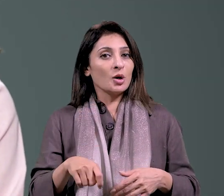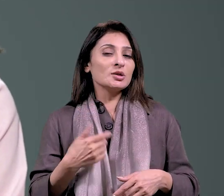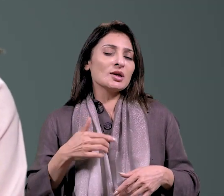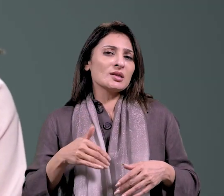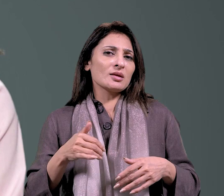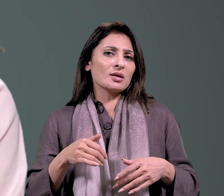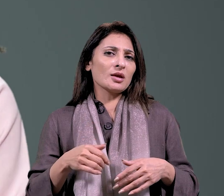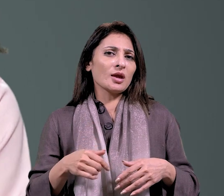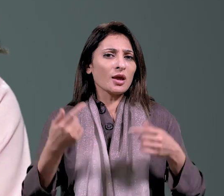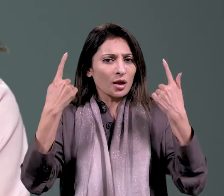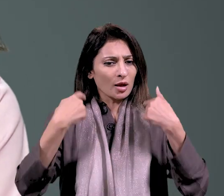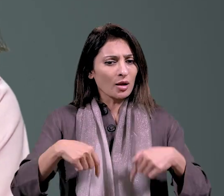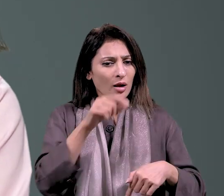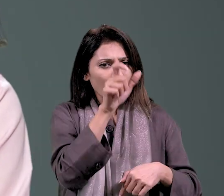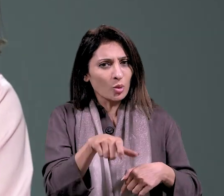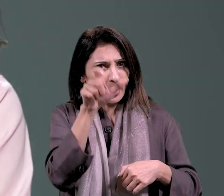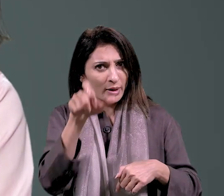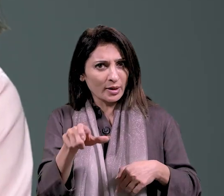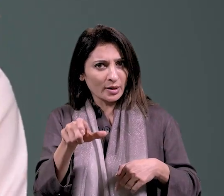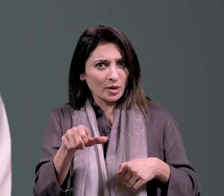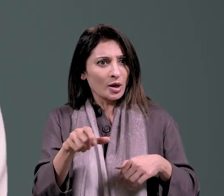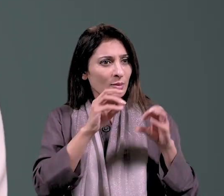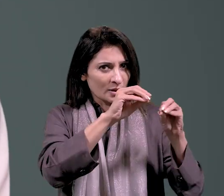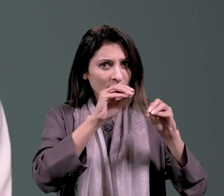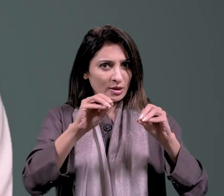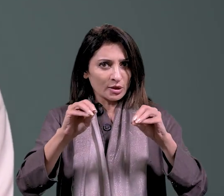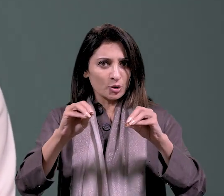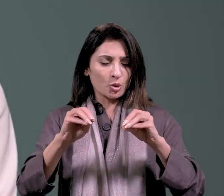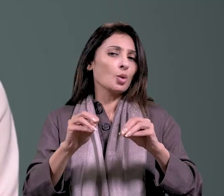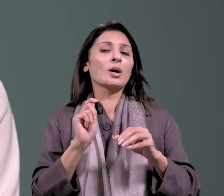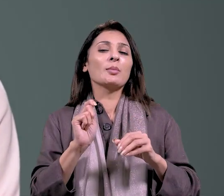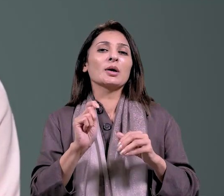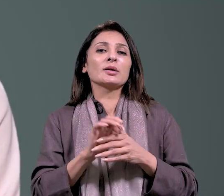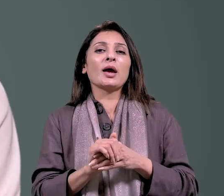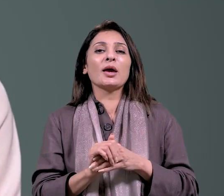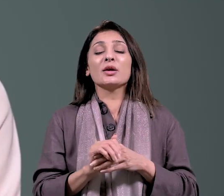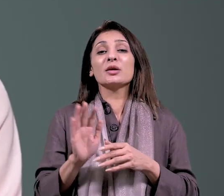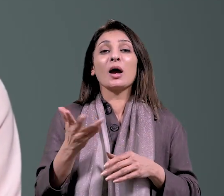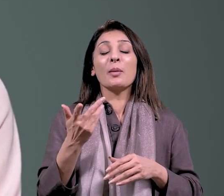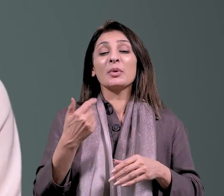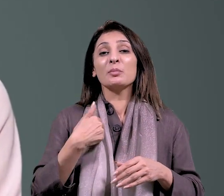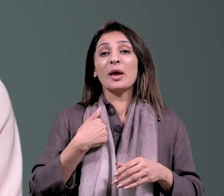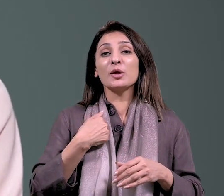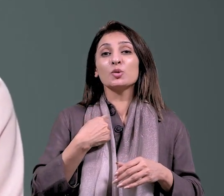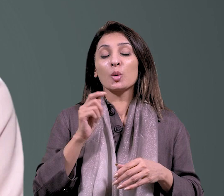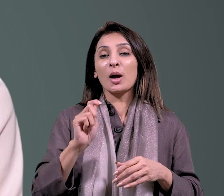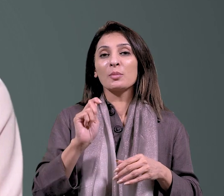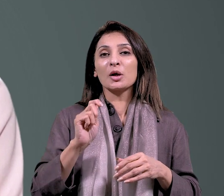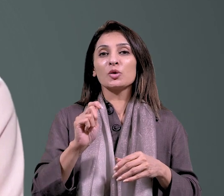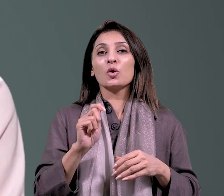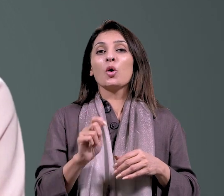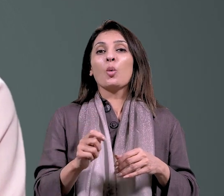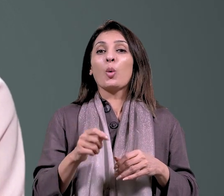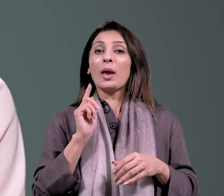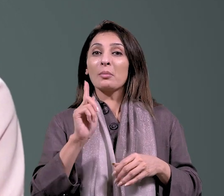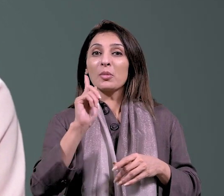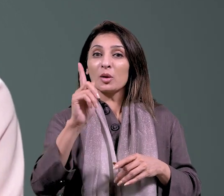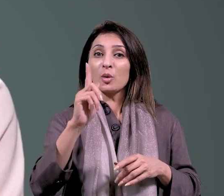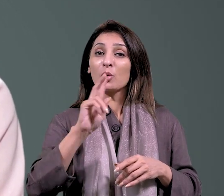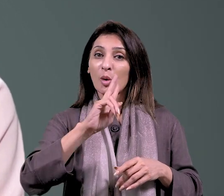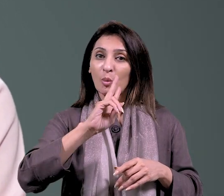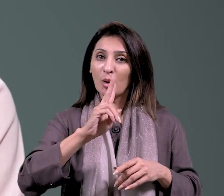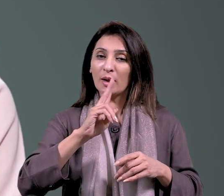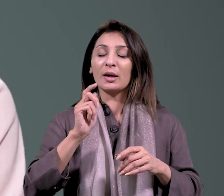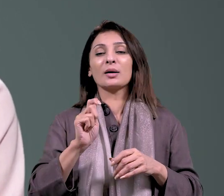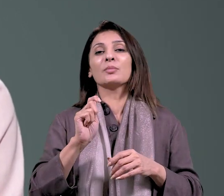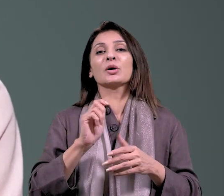else. I like to debate and make speeches, probably to myself, because then again, I really want to